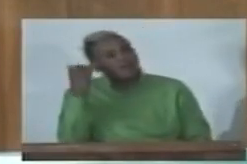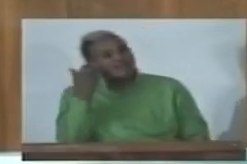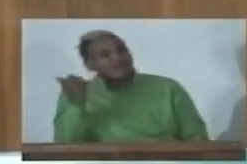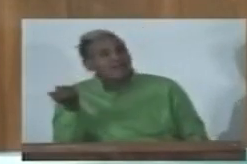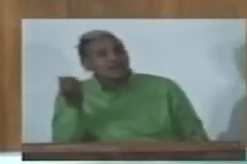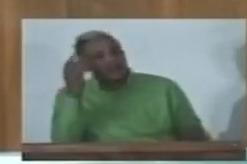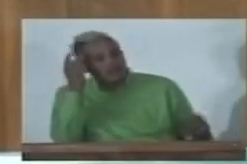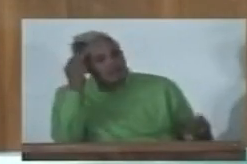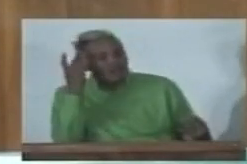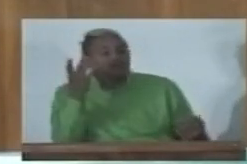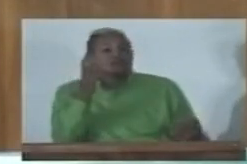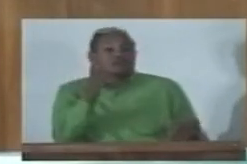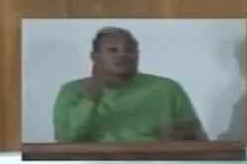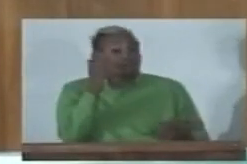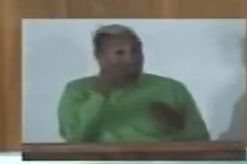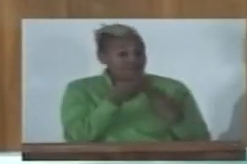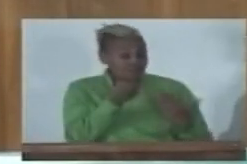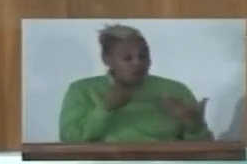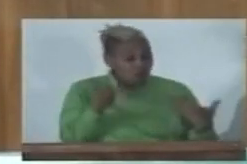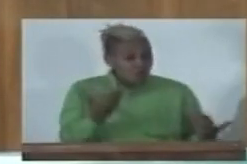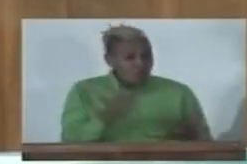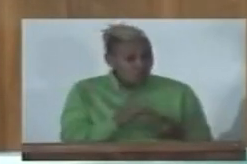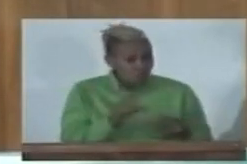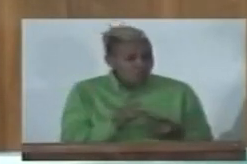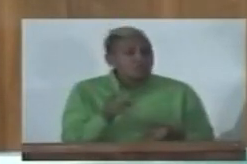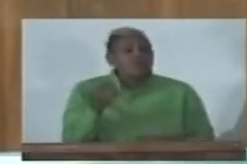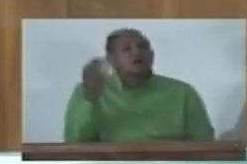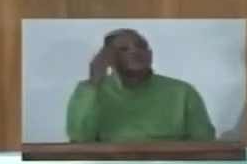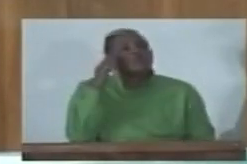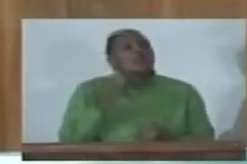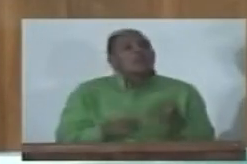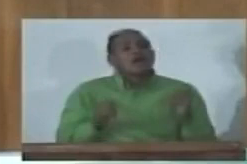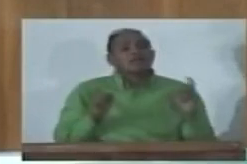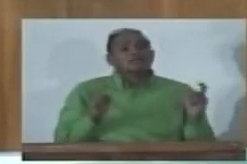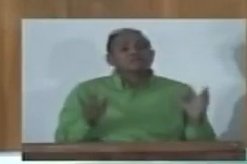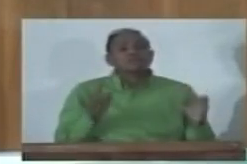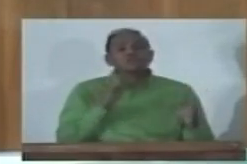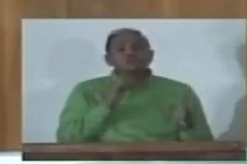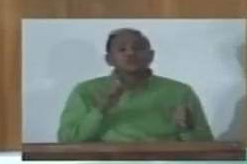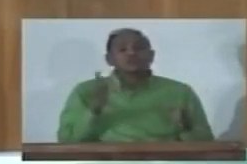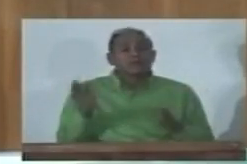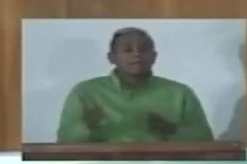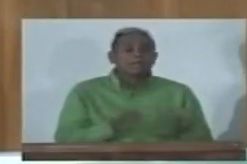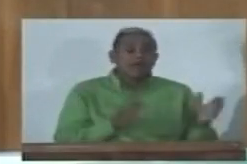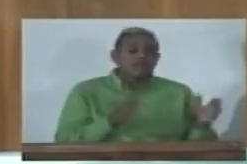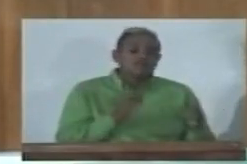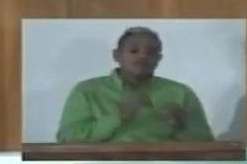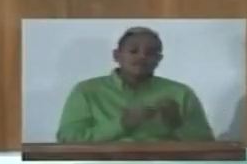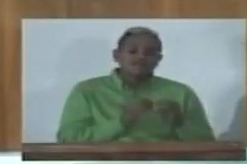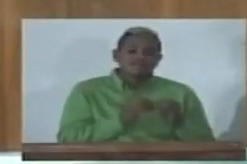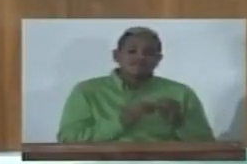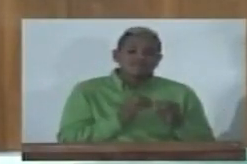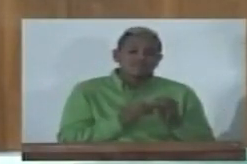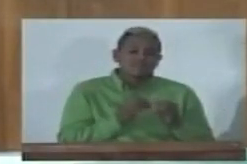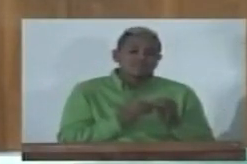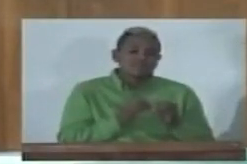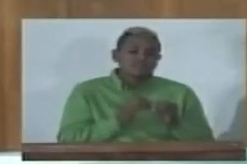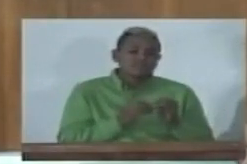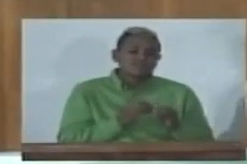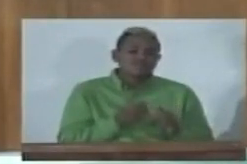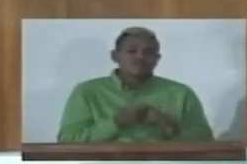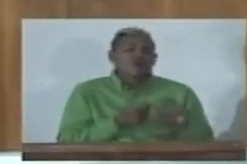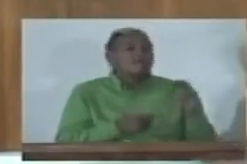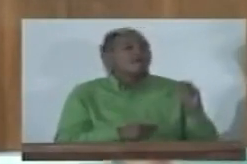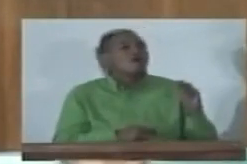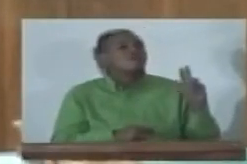administration, there was a plan to rehabilitate the whole thoroughfare